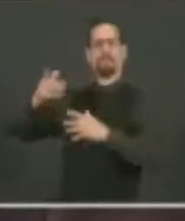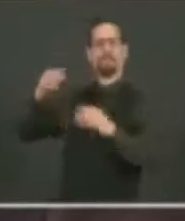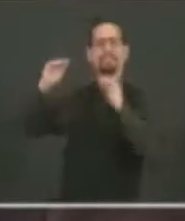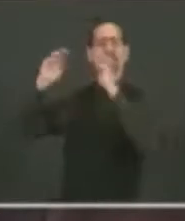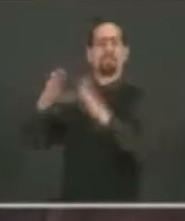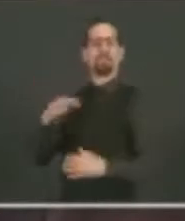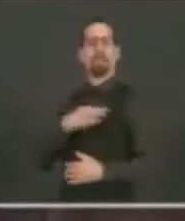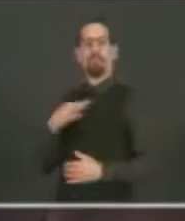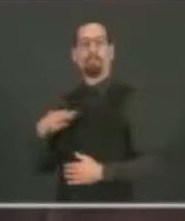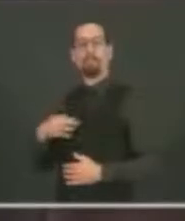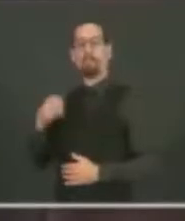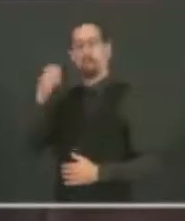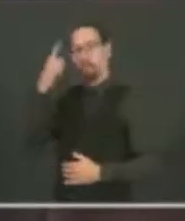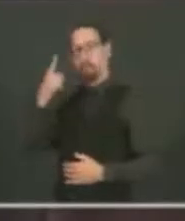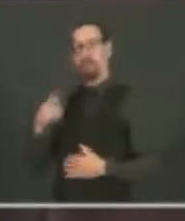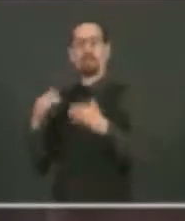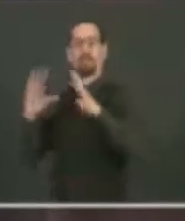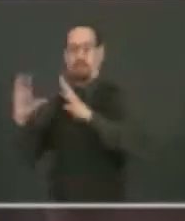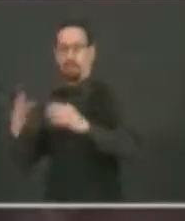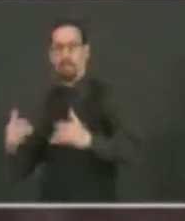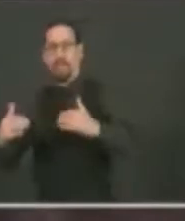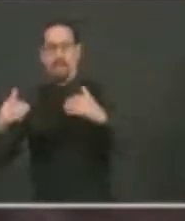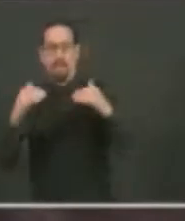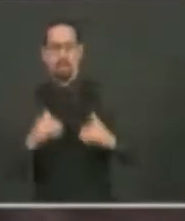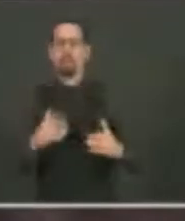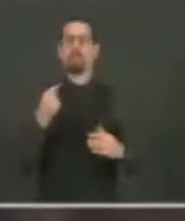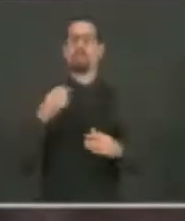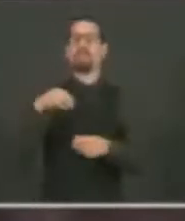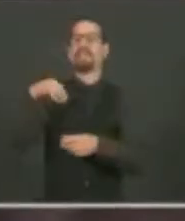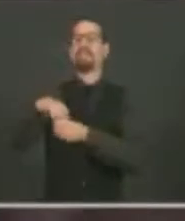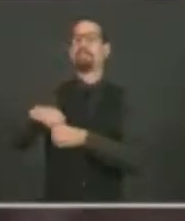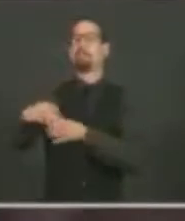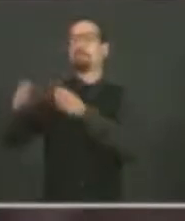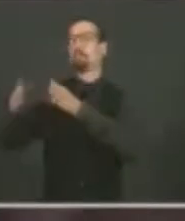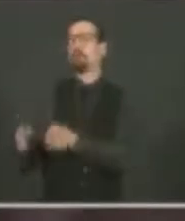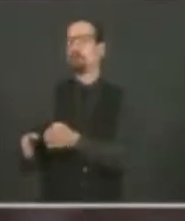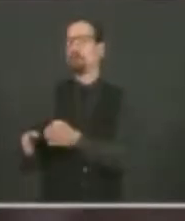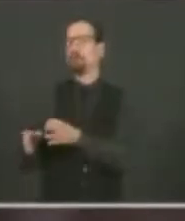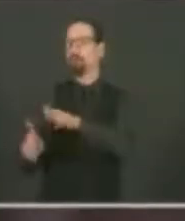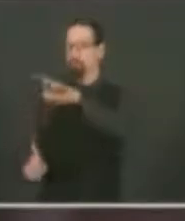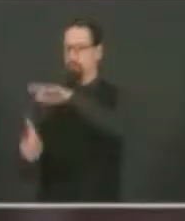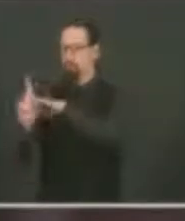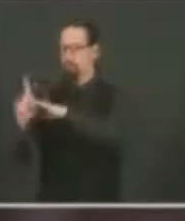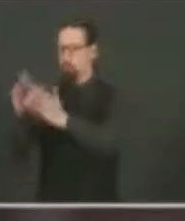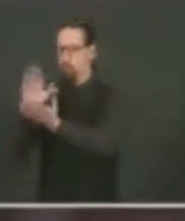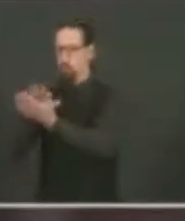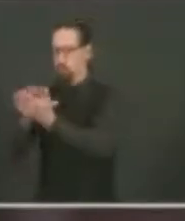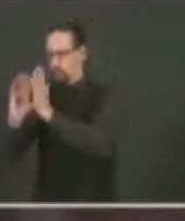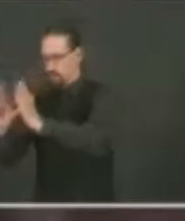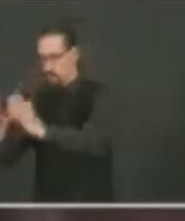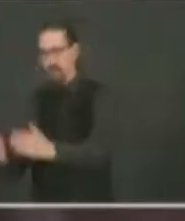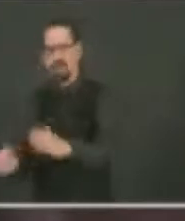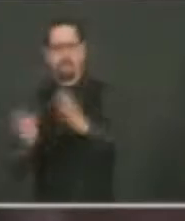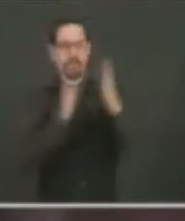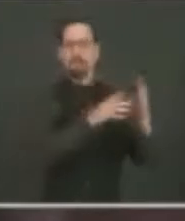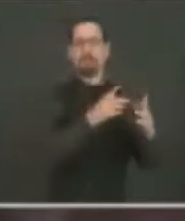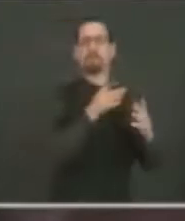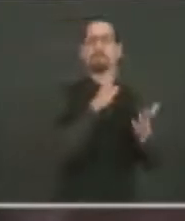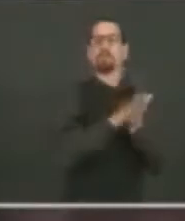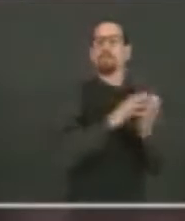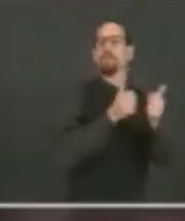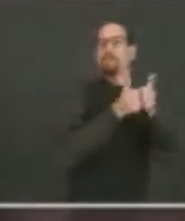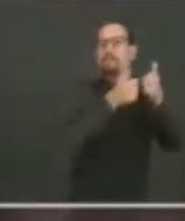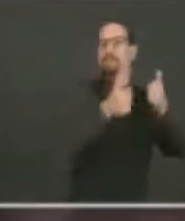learning. We will post data for the previous week every Wednesday. So